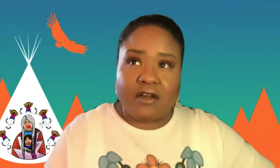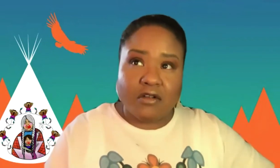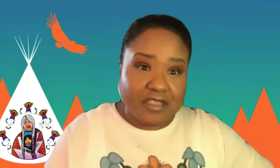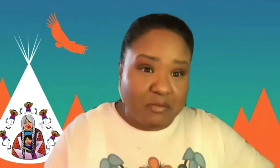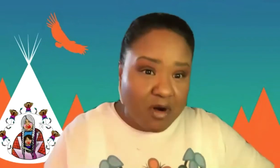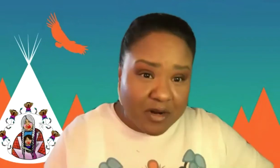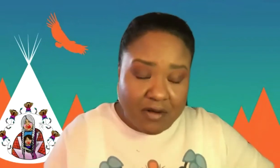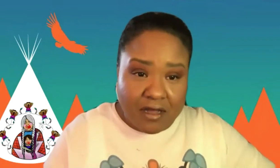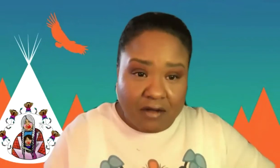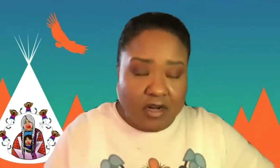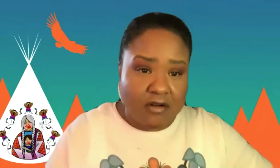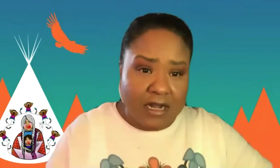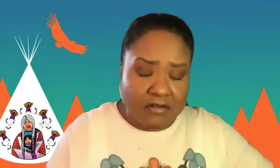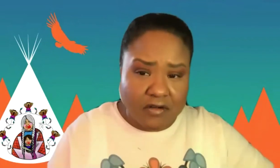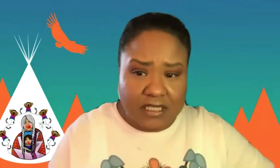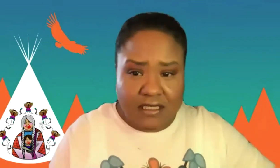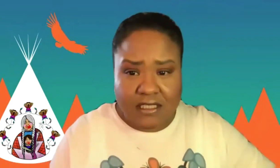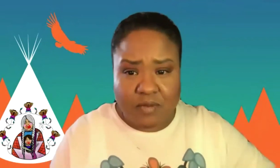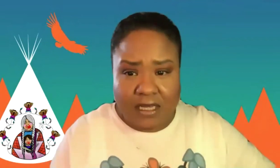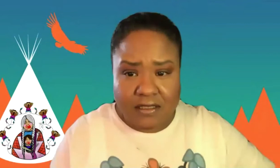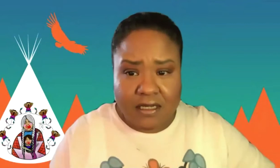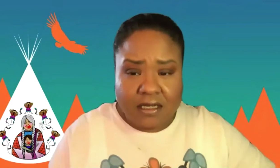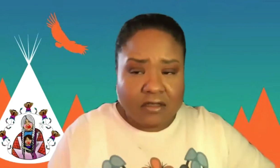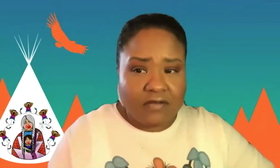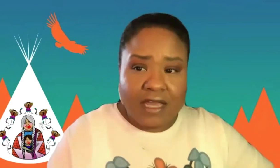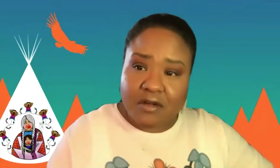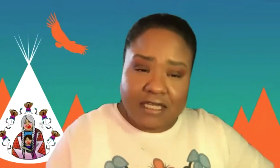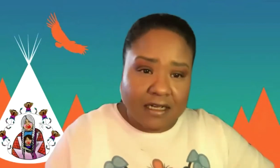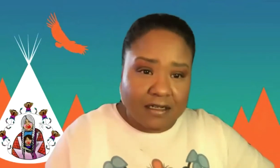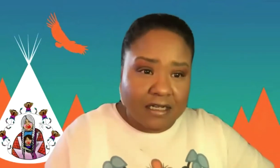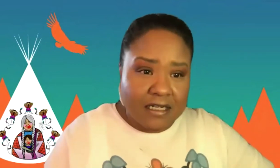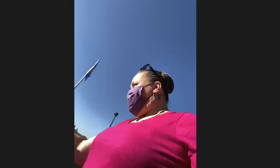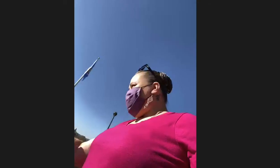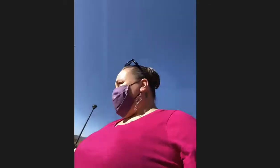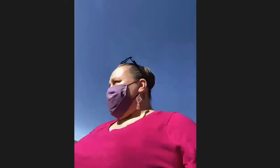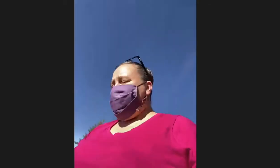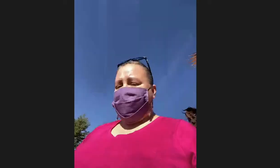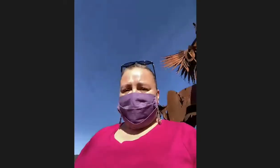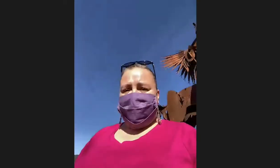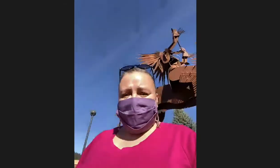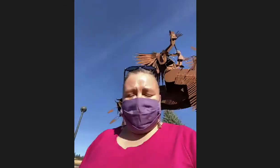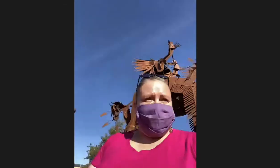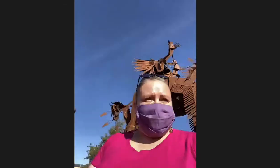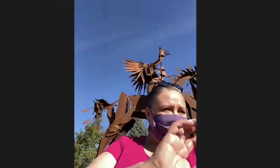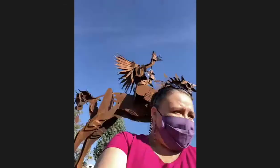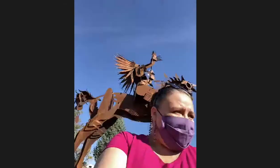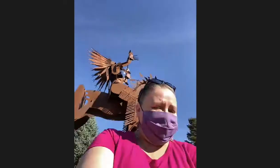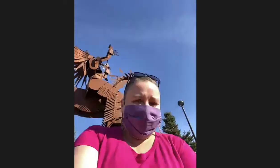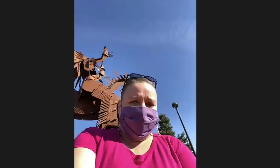have a culturally appropriate way that we try to ground folks into the space so i invite you to take a few deep breaths with us